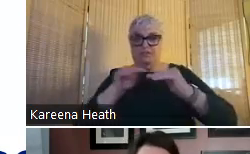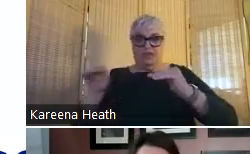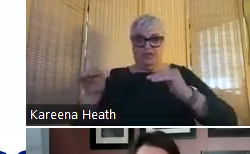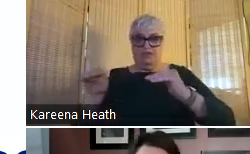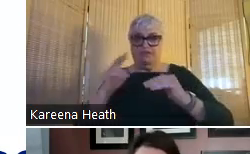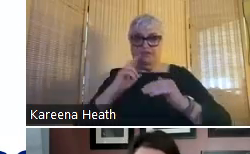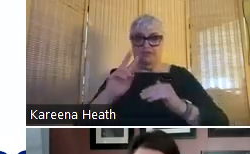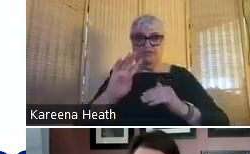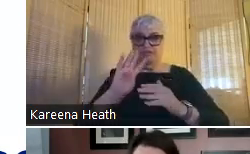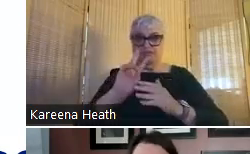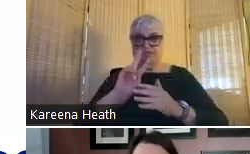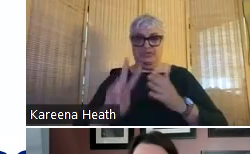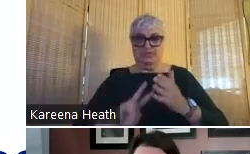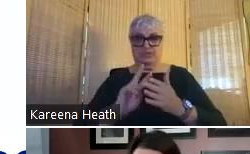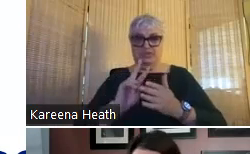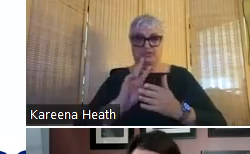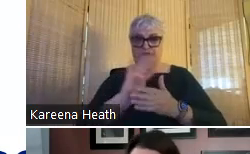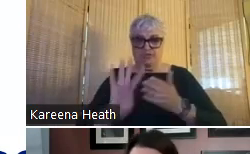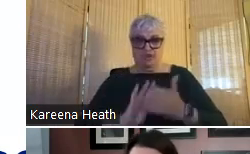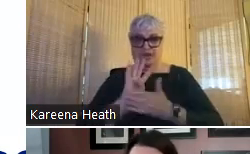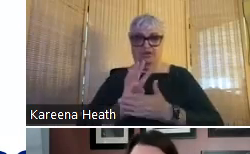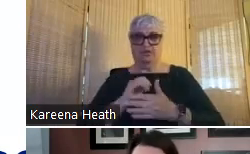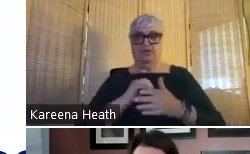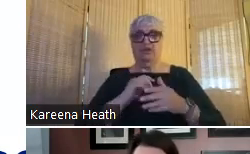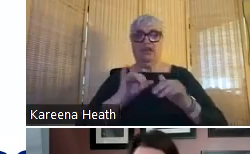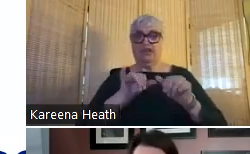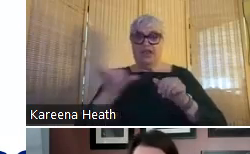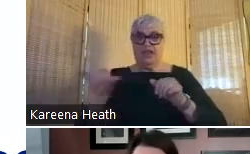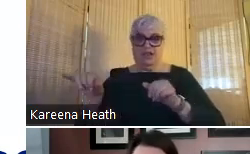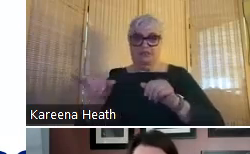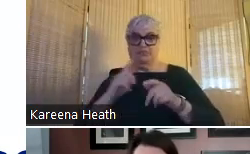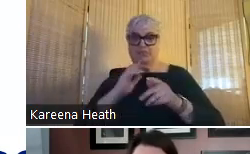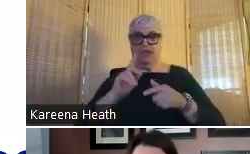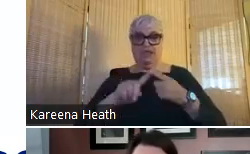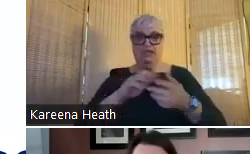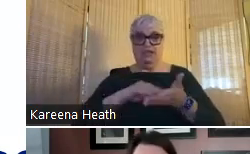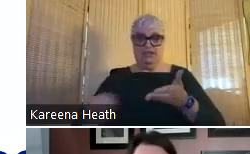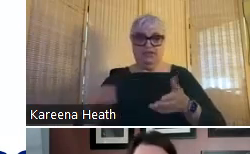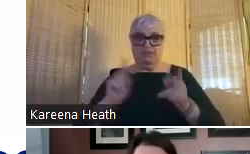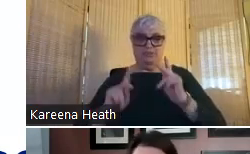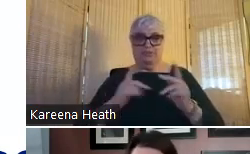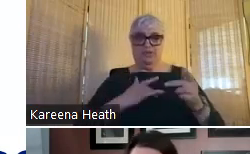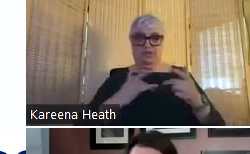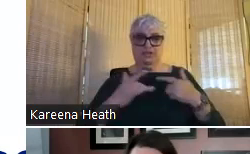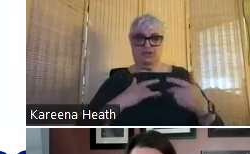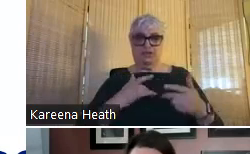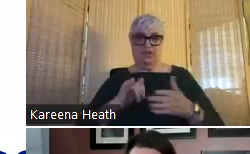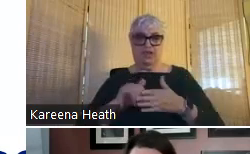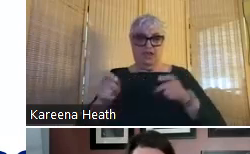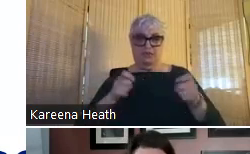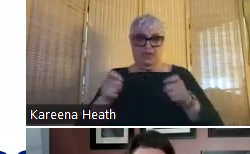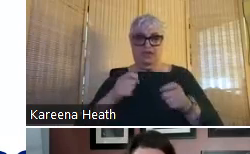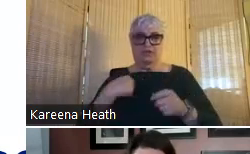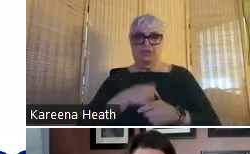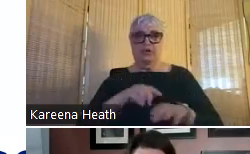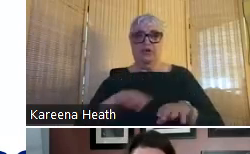hours thereafter until discharge. We're receiving a lot of feedback around this currently and concerns of how this is managed. So certainly still